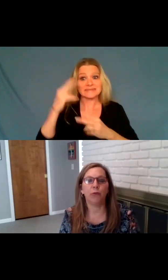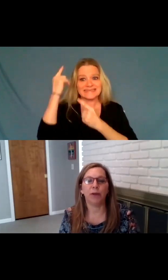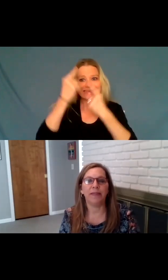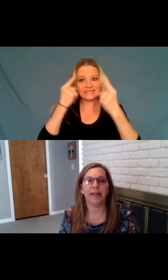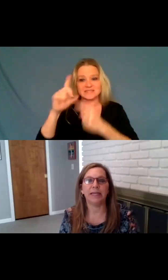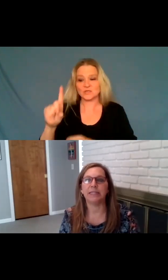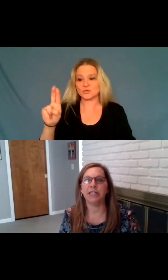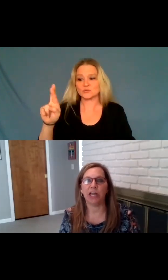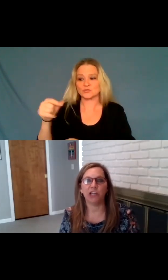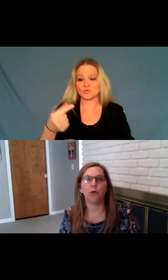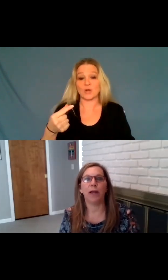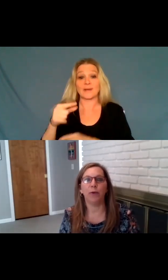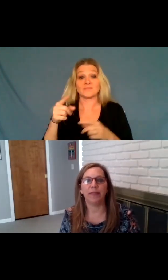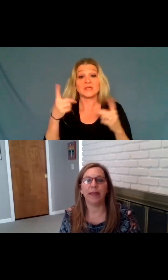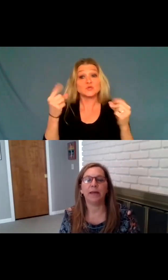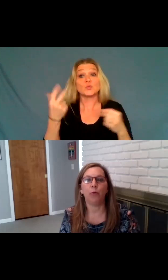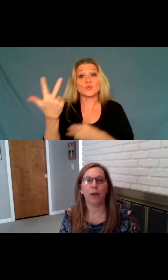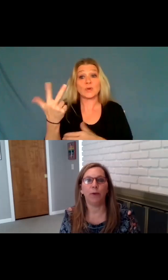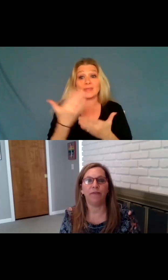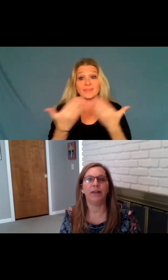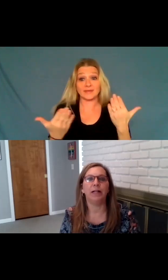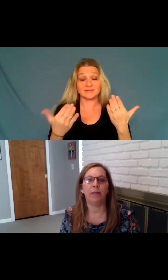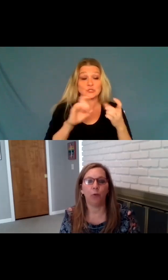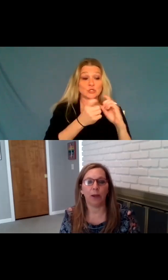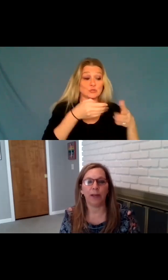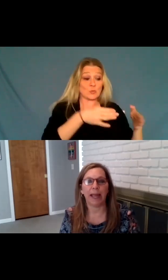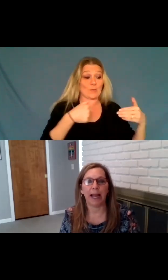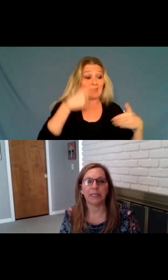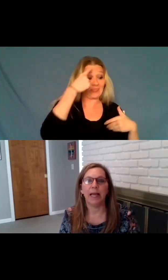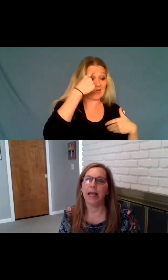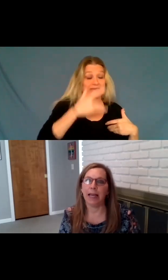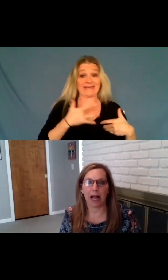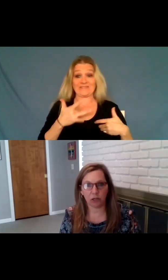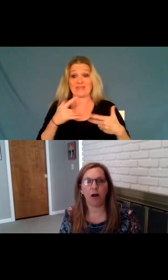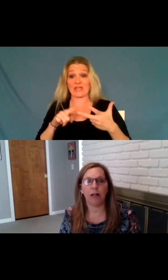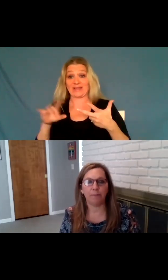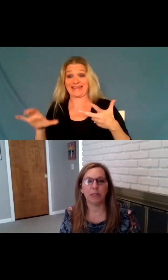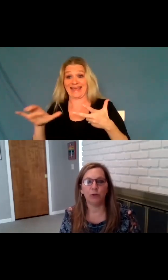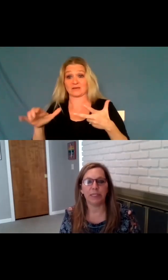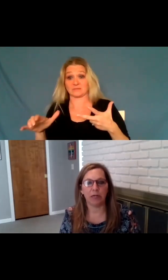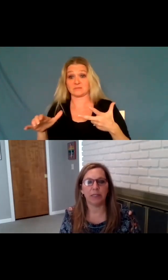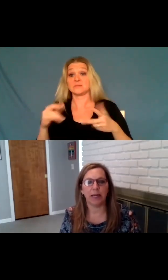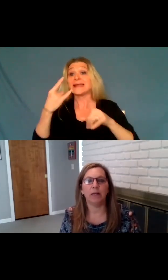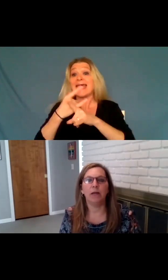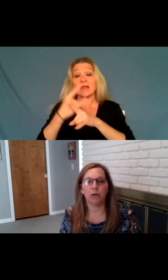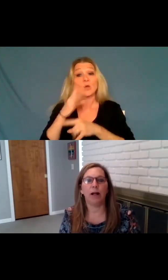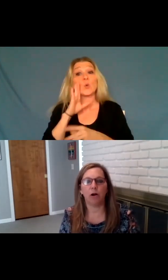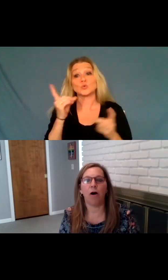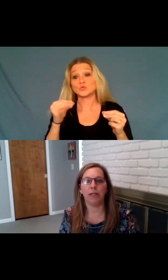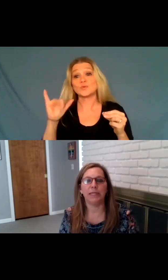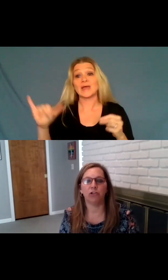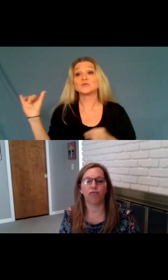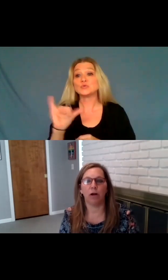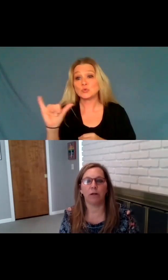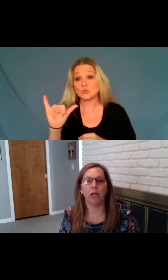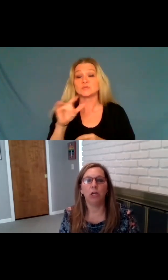drugs do three things. They change the way we think, the way we feel, and the way we act. And alcohol absolutely does that. So